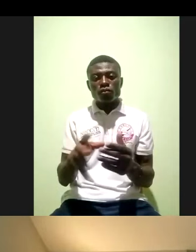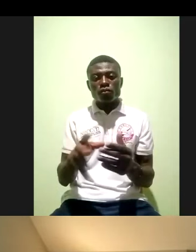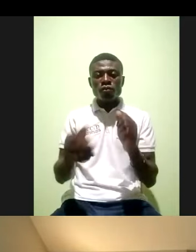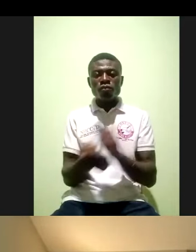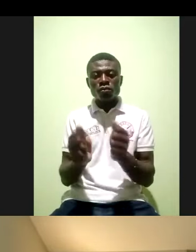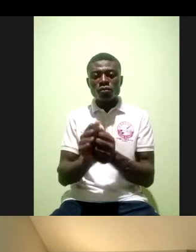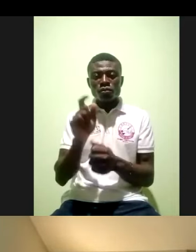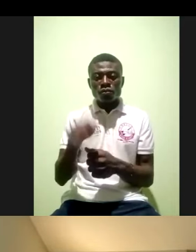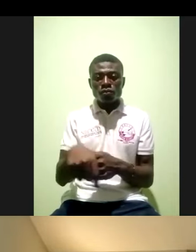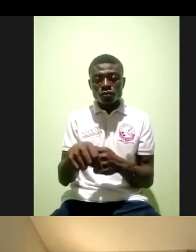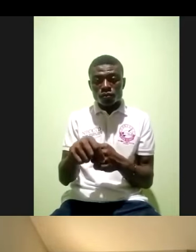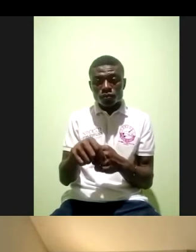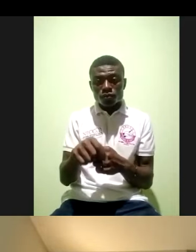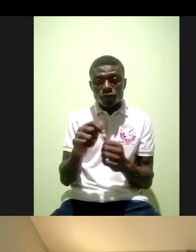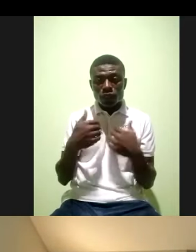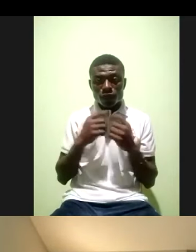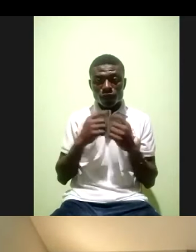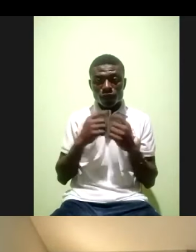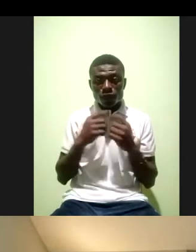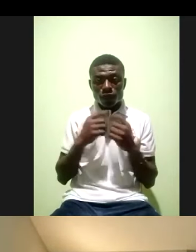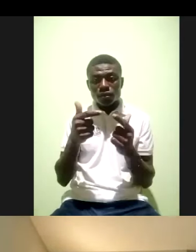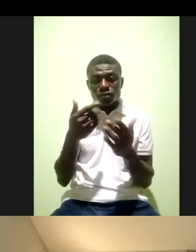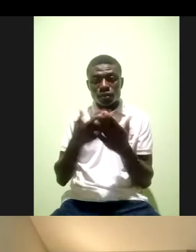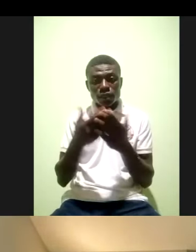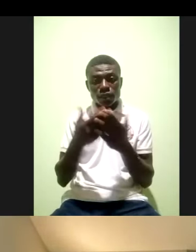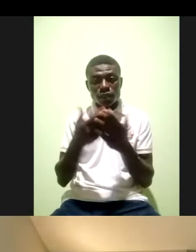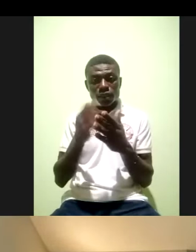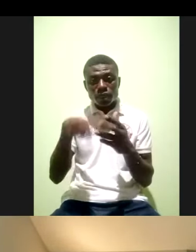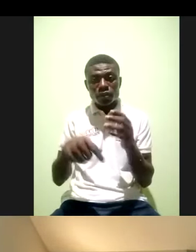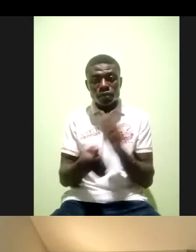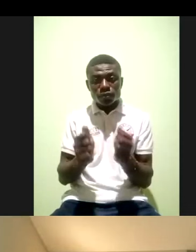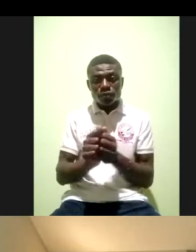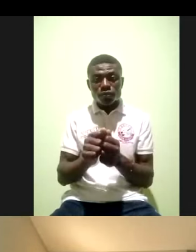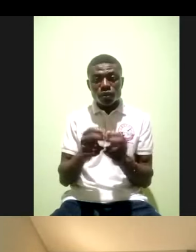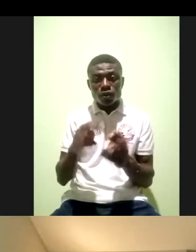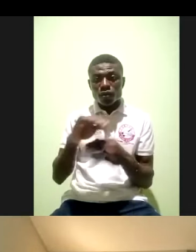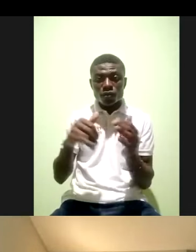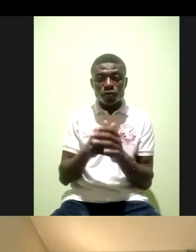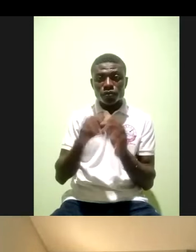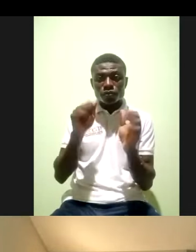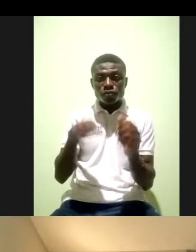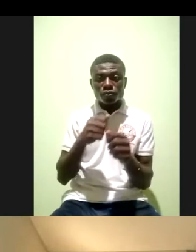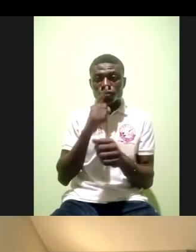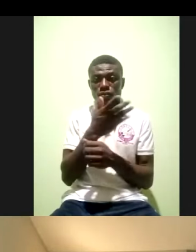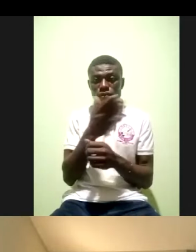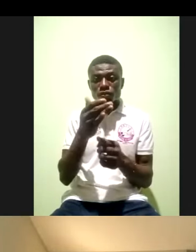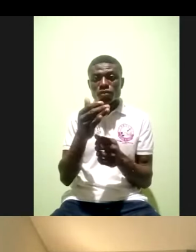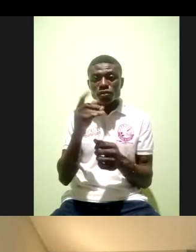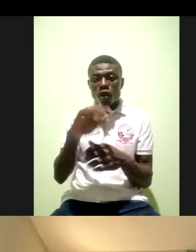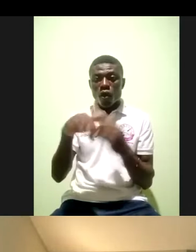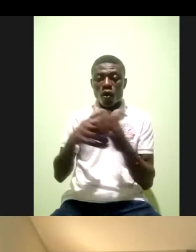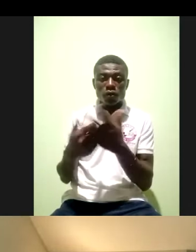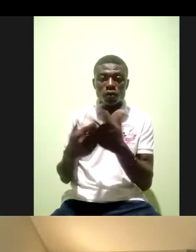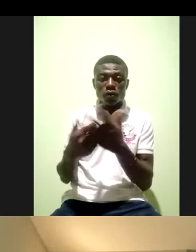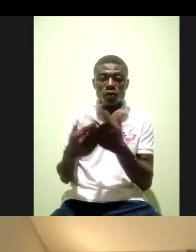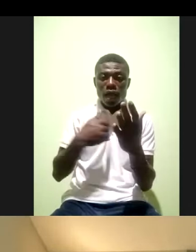a bigger currency note, so how much would be the change they are getting? So that involves, in real sense, 3 or 4 different skills.